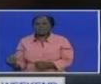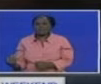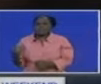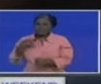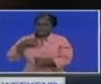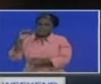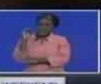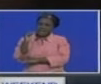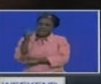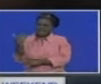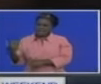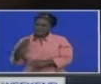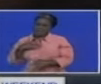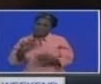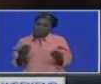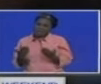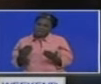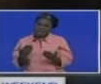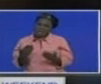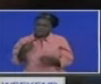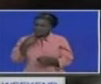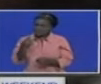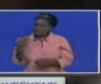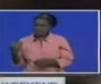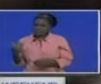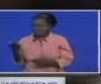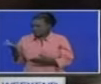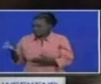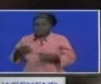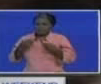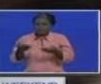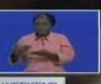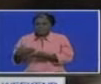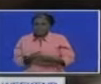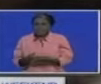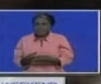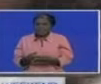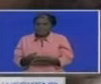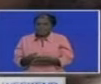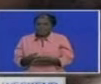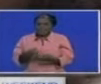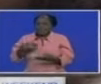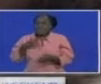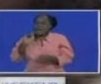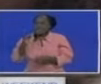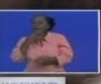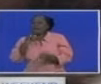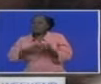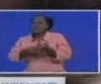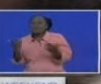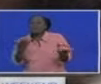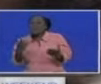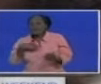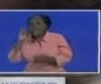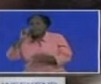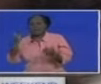Nikauliza mtoto wangu wako wapi. Nikaambua mtoto yuko hapa, nikapewa. Nikauliza mzee wangu wako wapi.